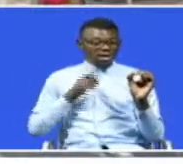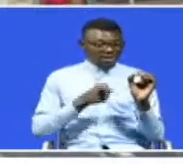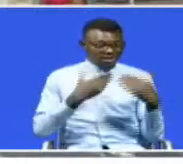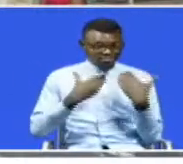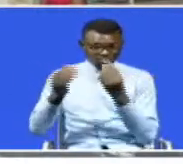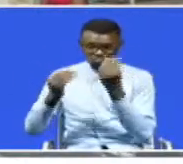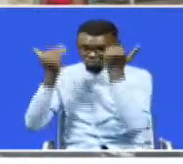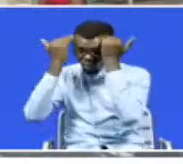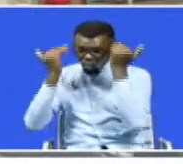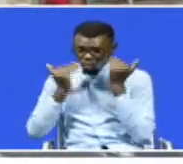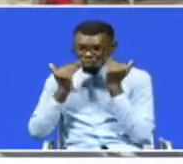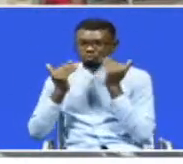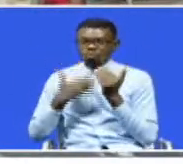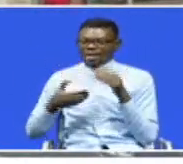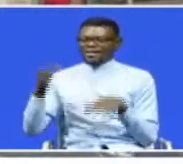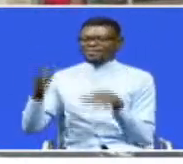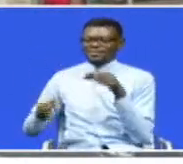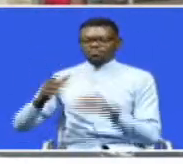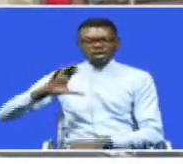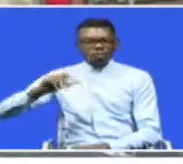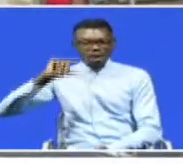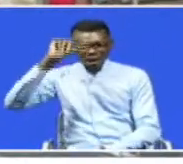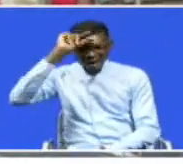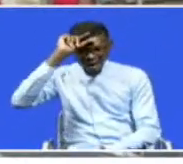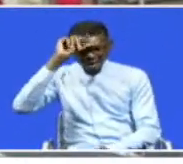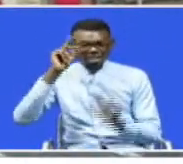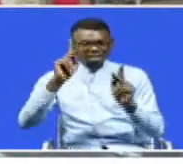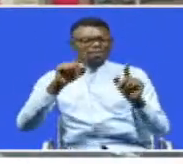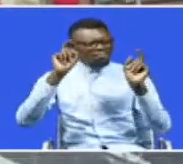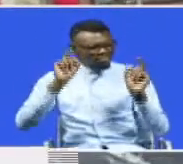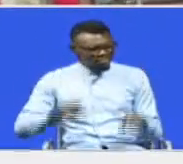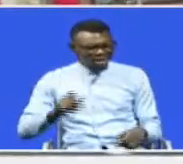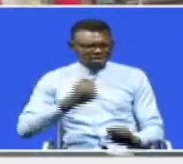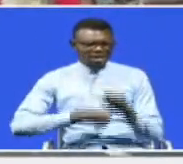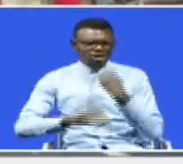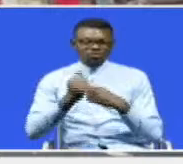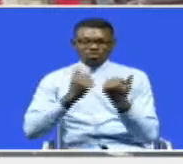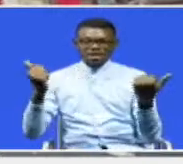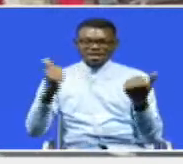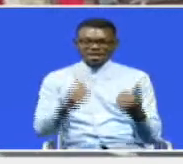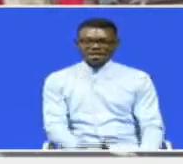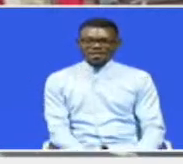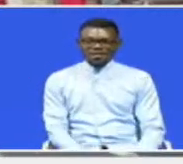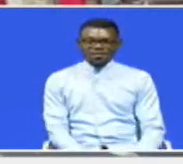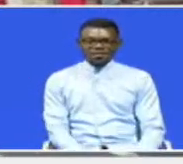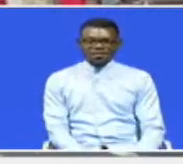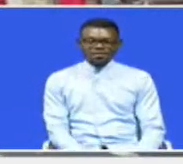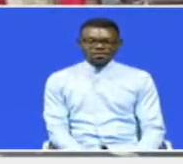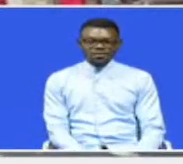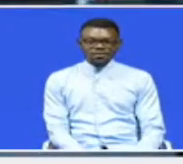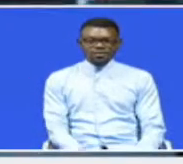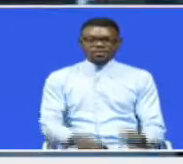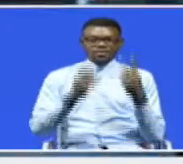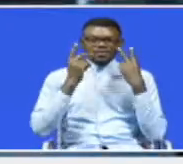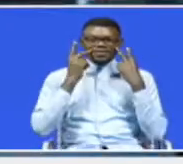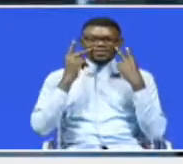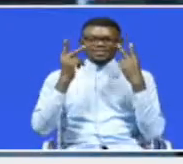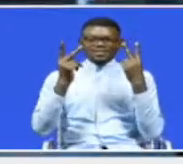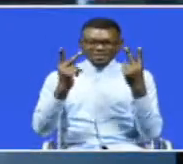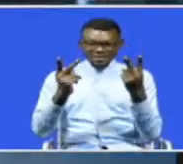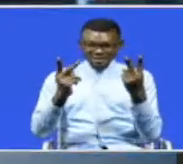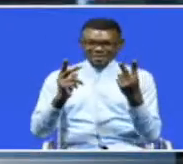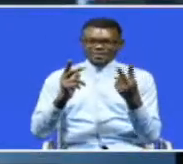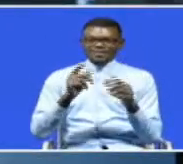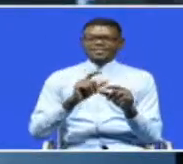is upon the county government of kisumu to do the needful kevin or go to ktl news you're watching crossfire here on